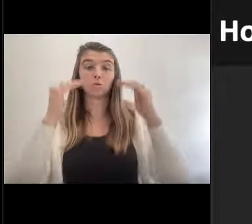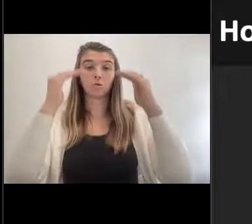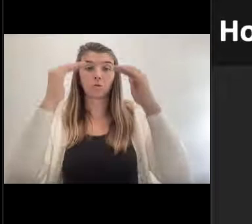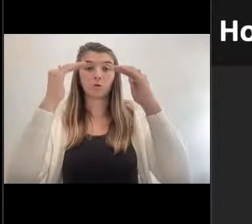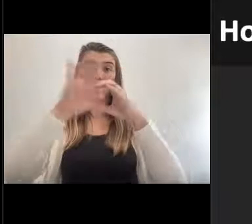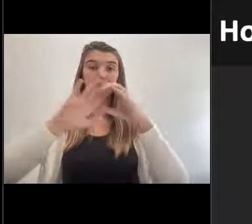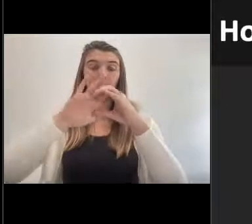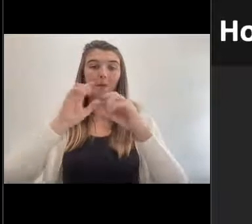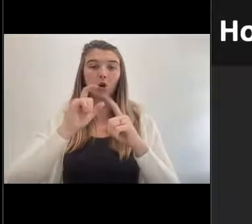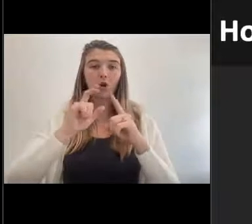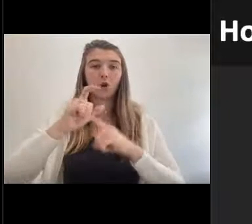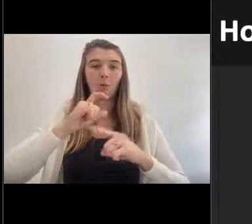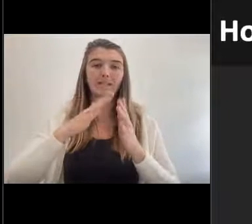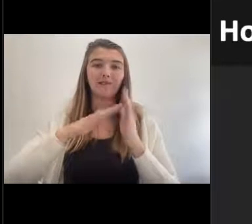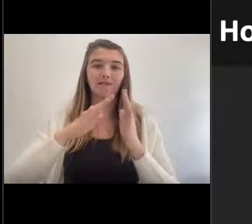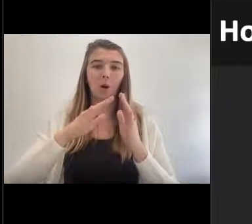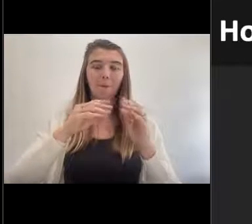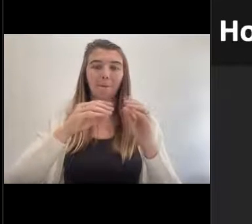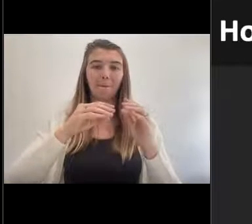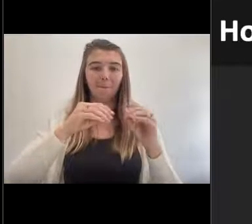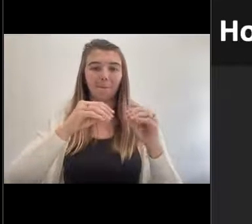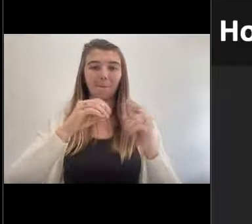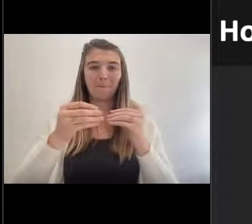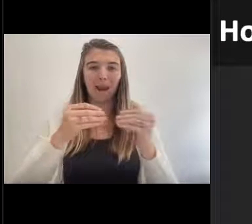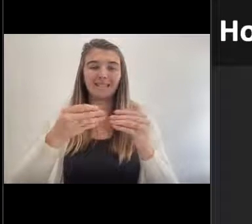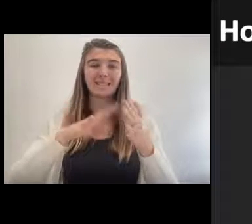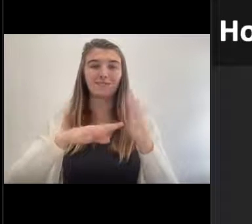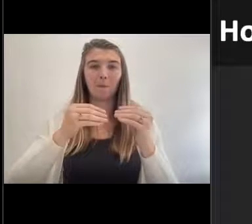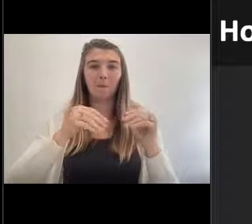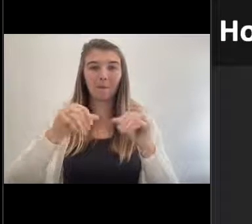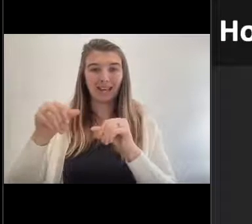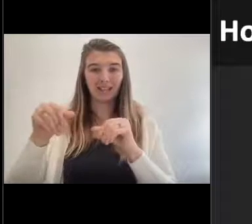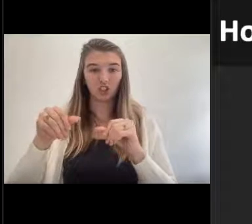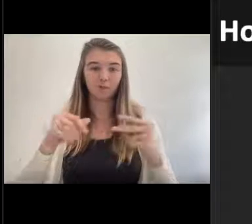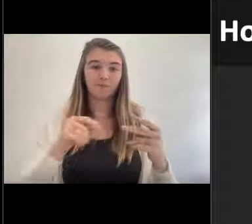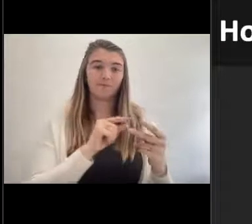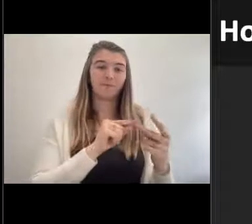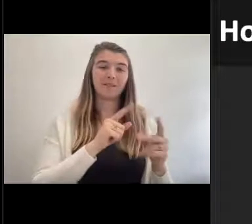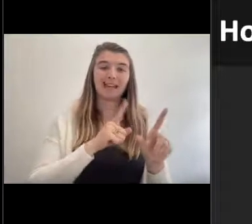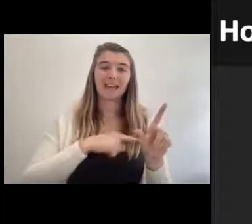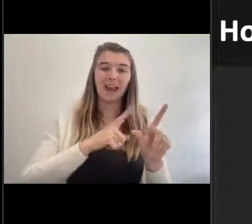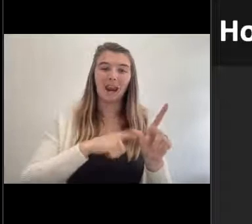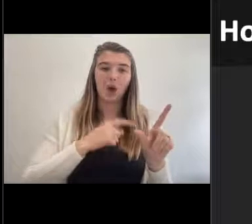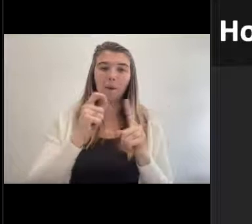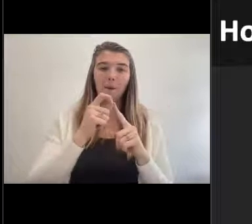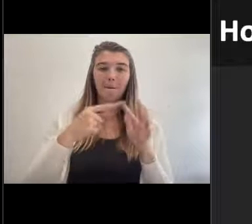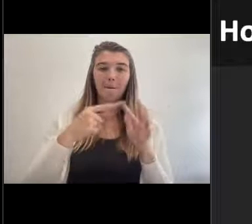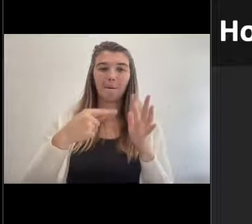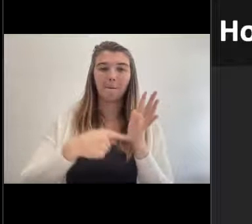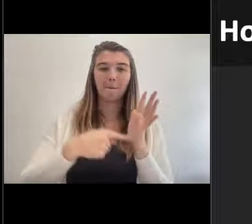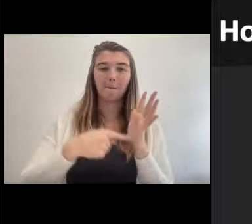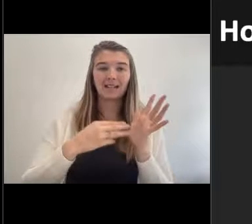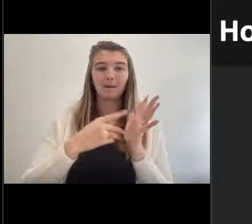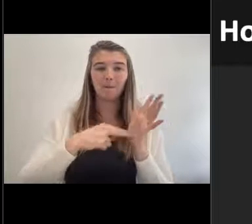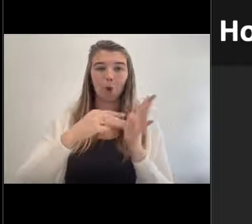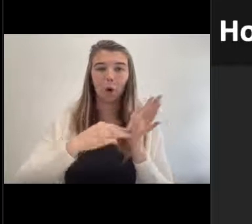collected from the beach. Over here, we have the microbial community growing with BET, so the PET monomer or the breakdown